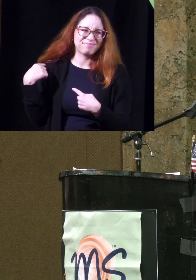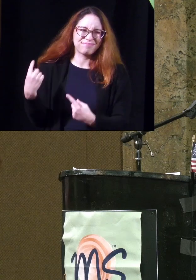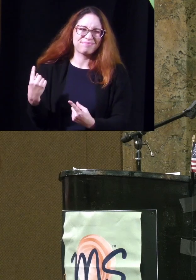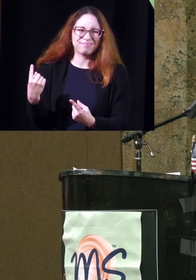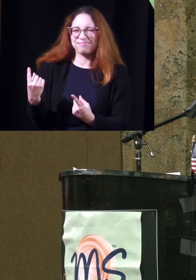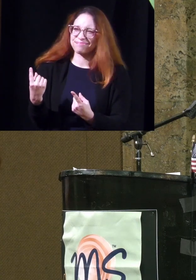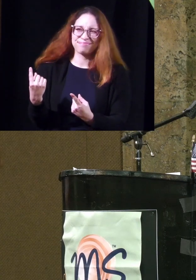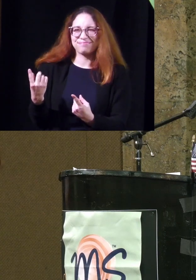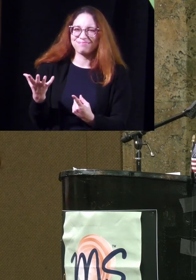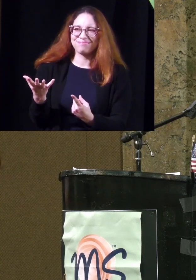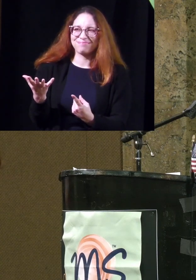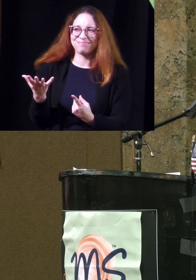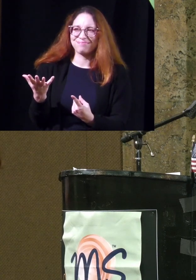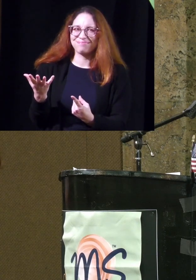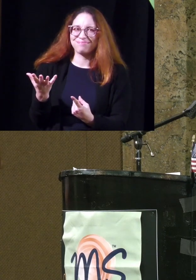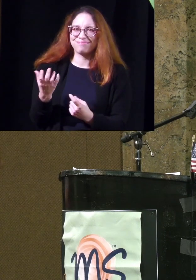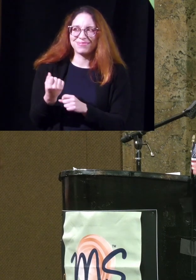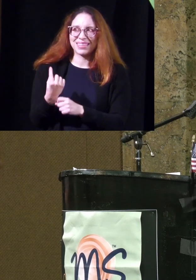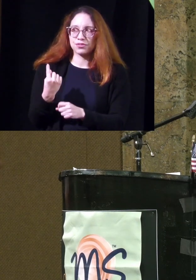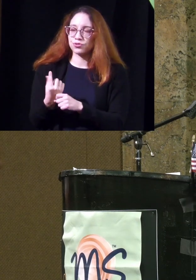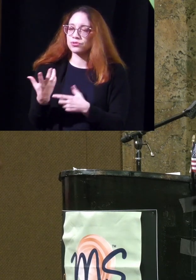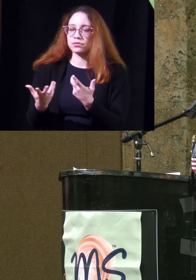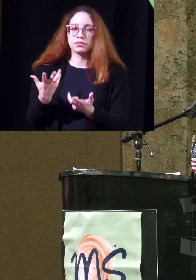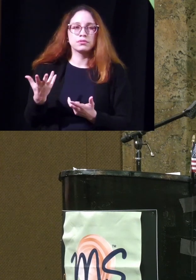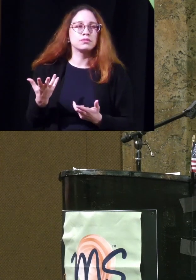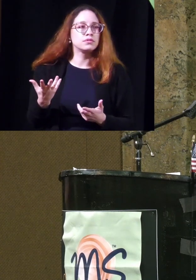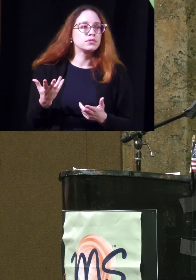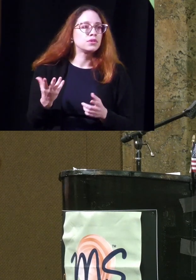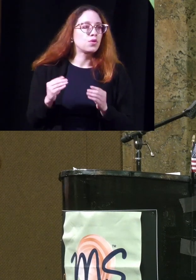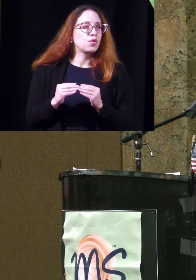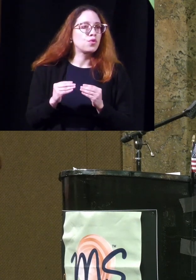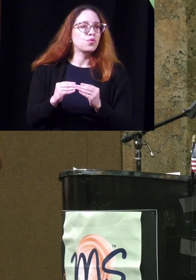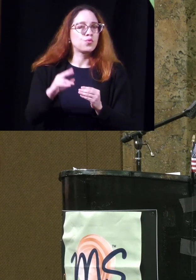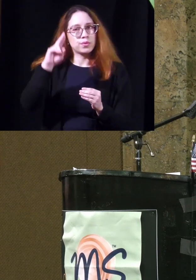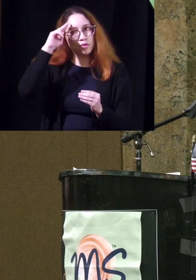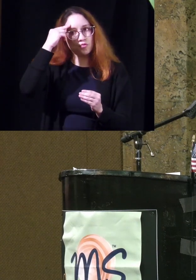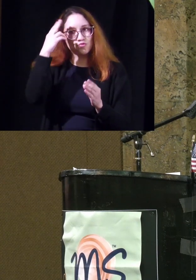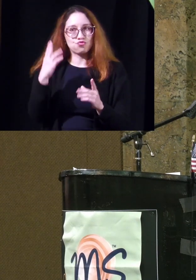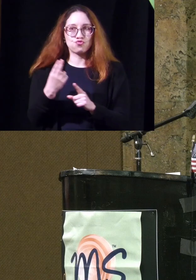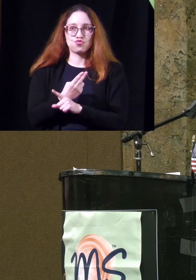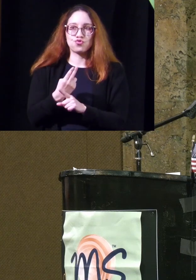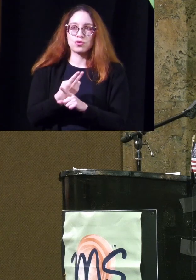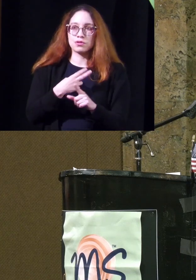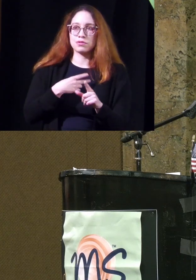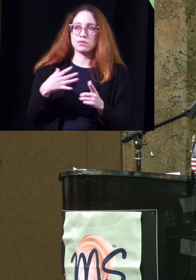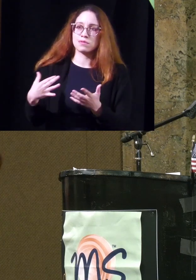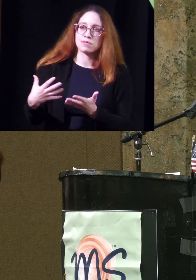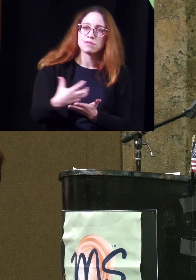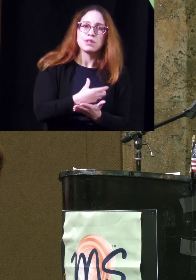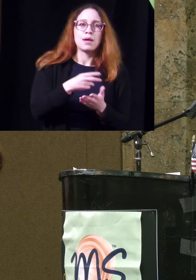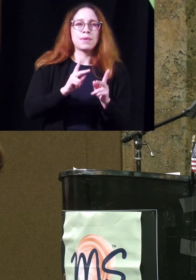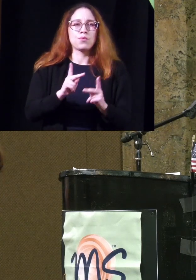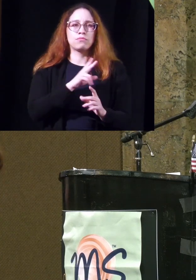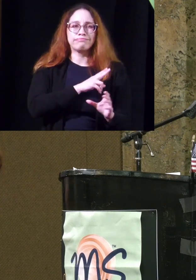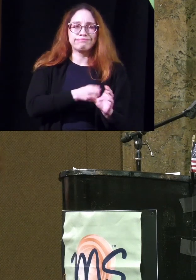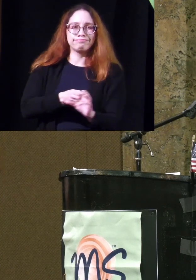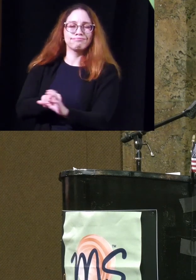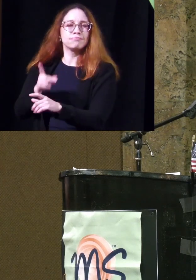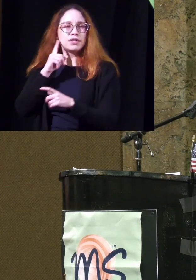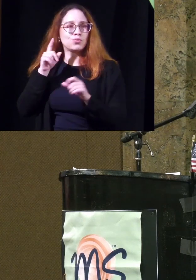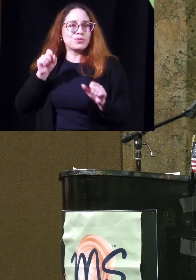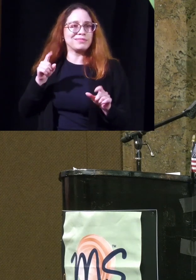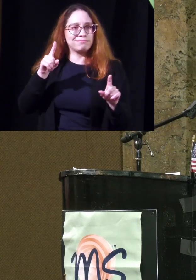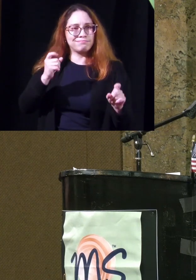for, within the last year, especially as more and more neurologists use this and we accumulate large numbers of people, we'll be able